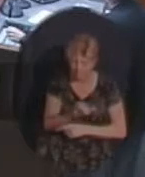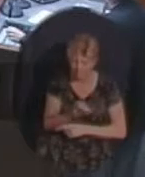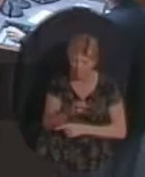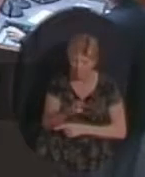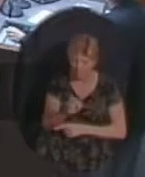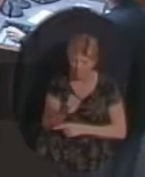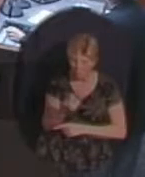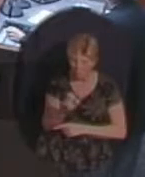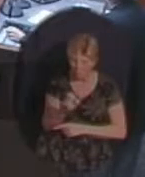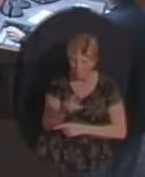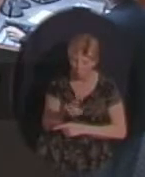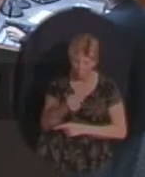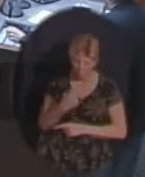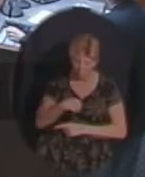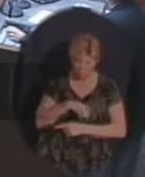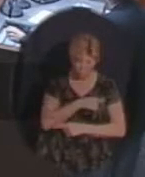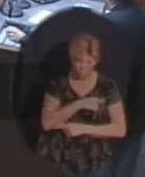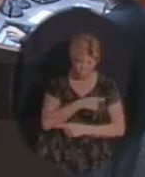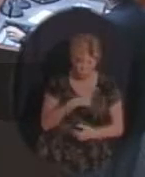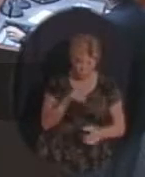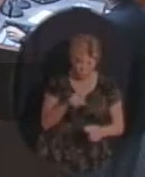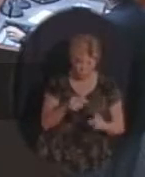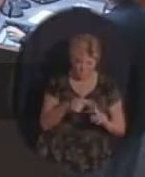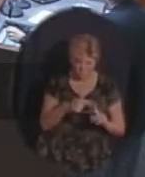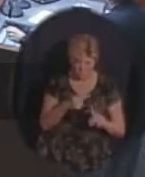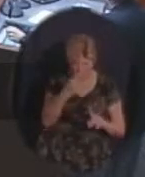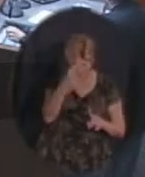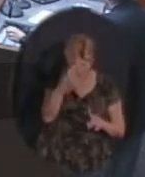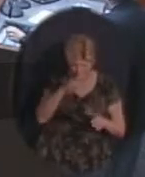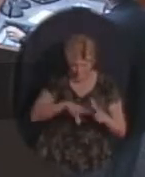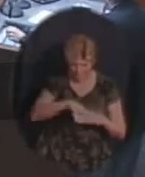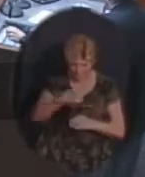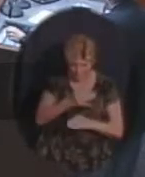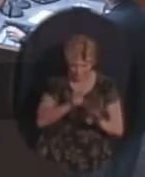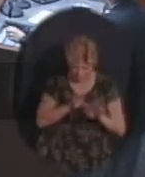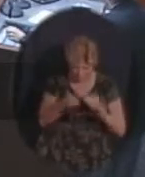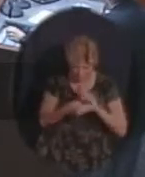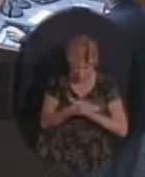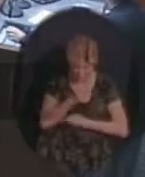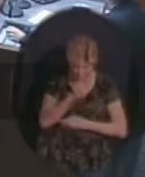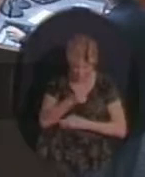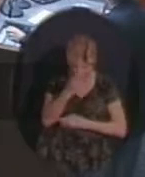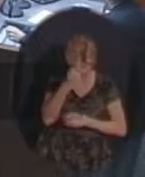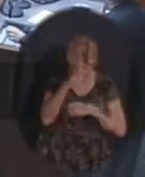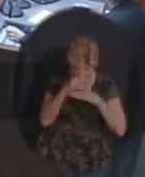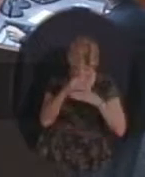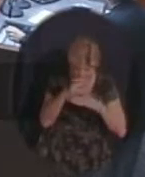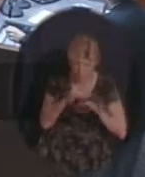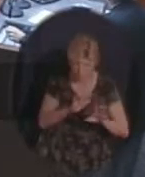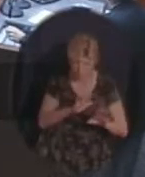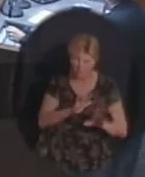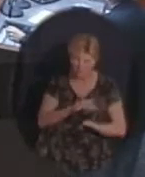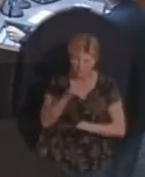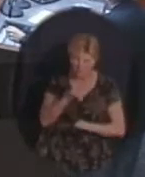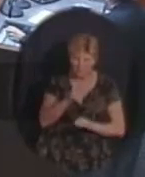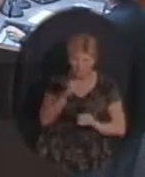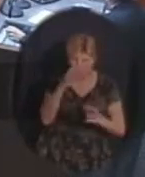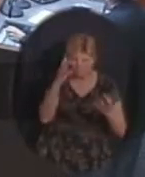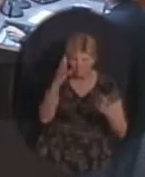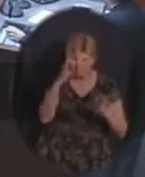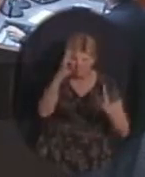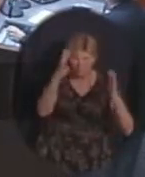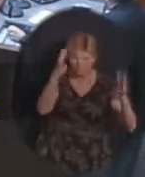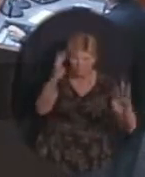of the box as far as what they can do and what services they can provide for us. And I don't have a detailed list of what those services are, but maybe, Bob, you could comment